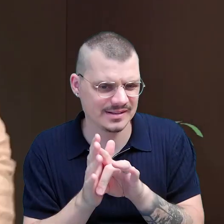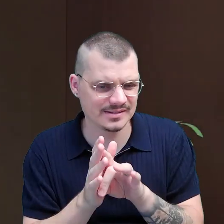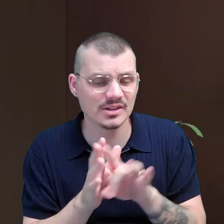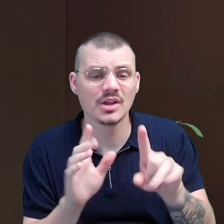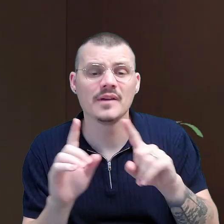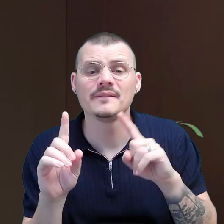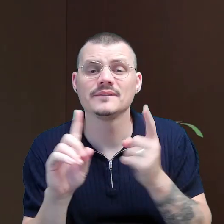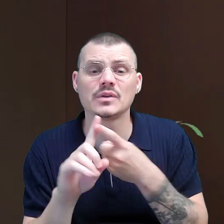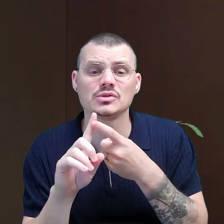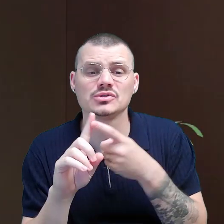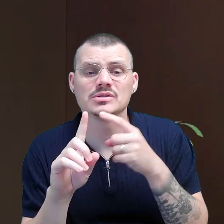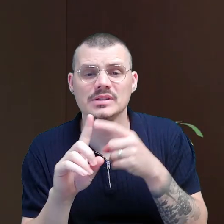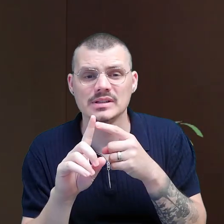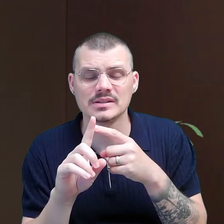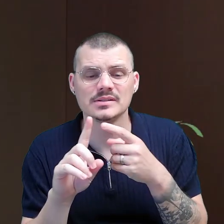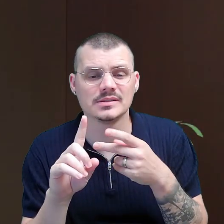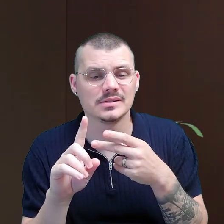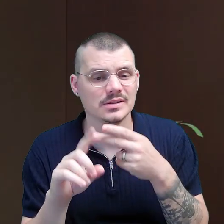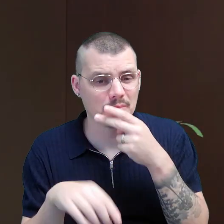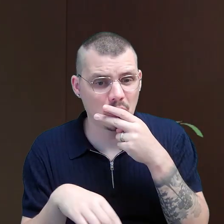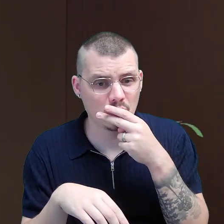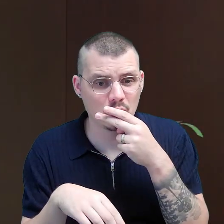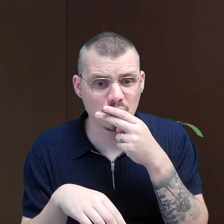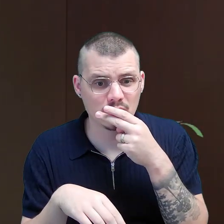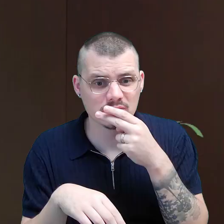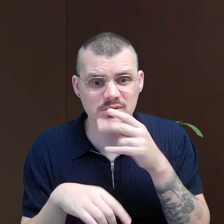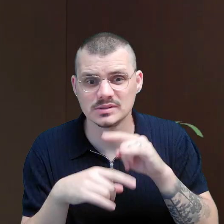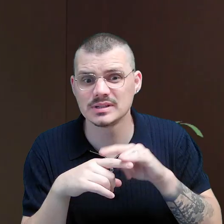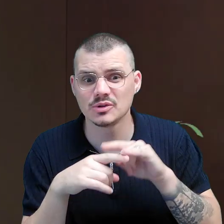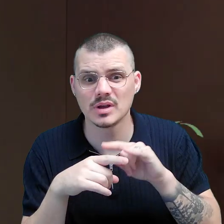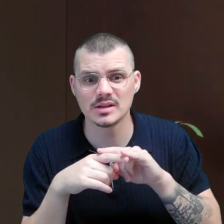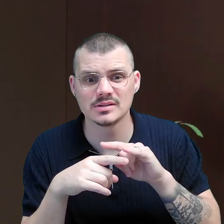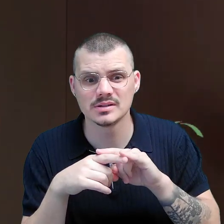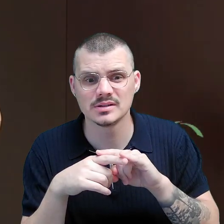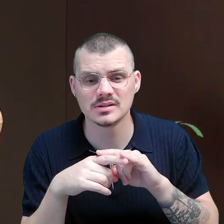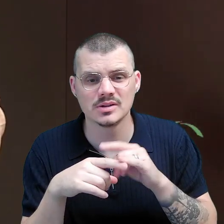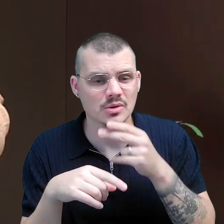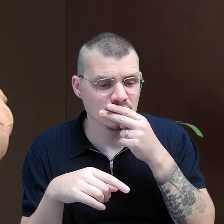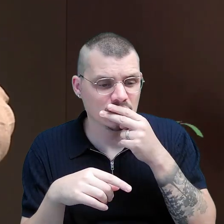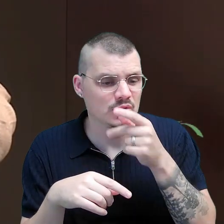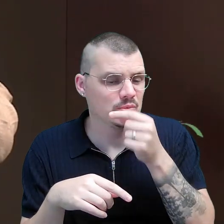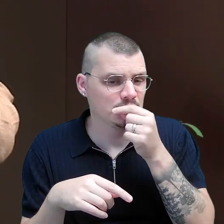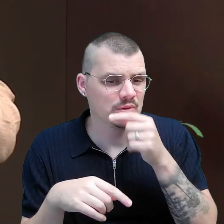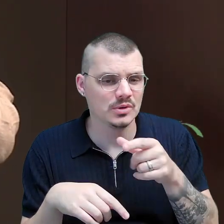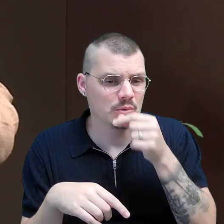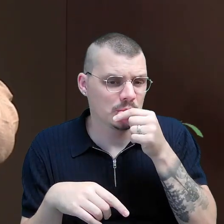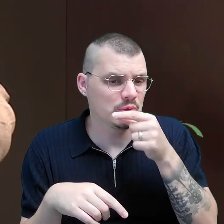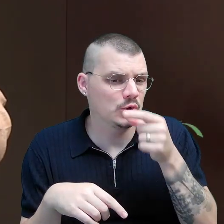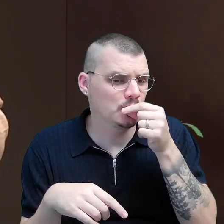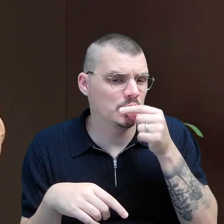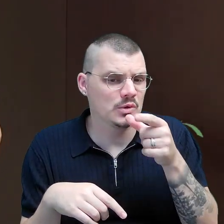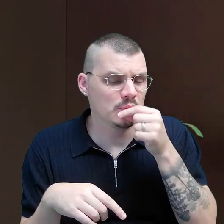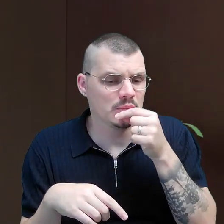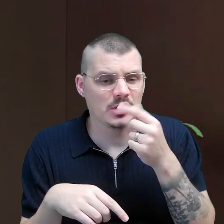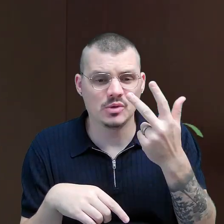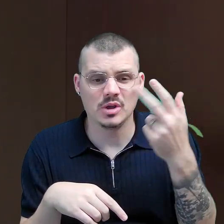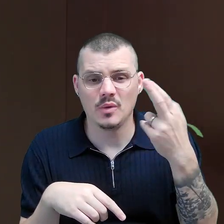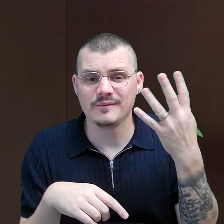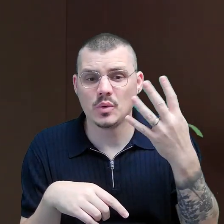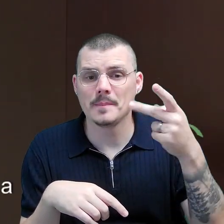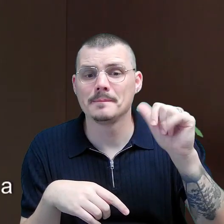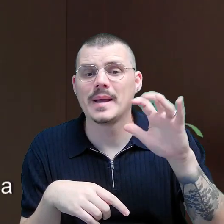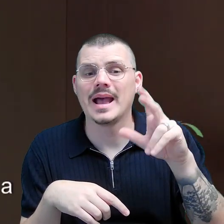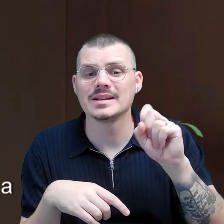First, he smoked cigarettes one after another, 3 or 4 packs a